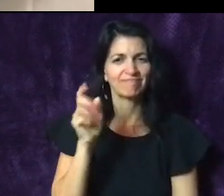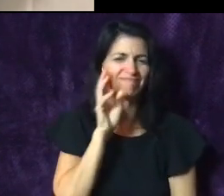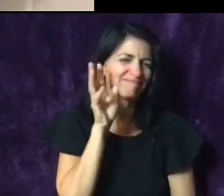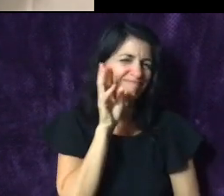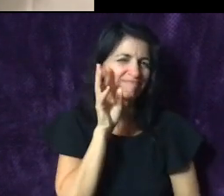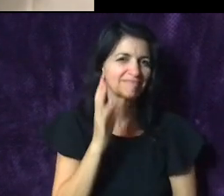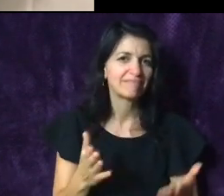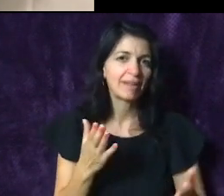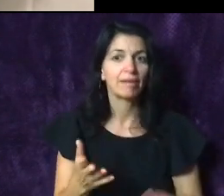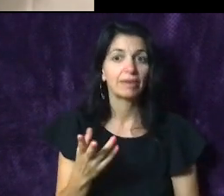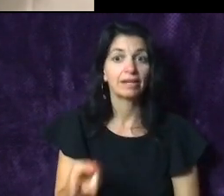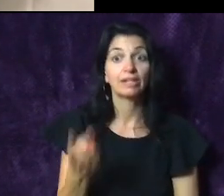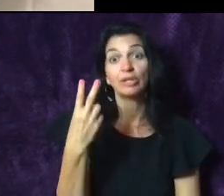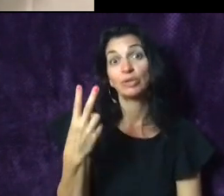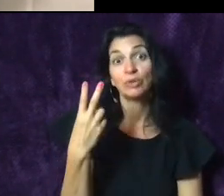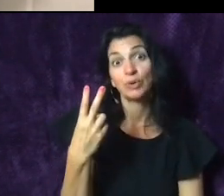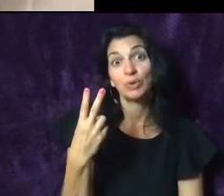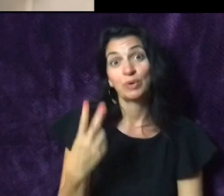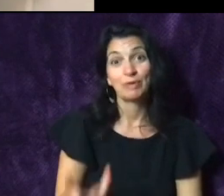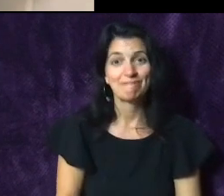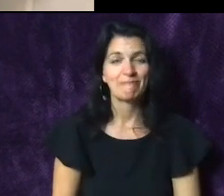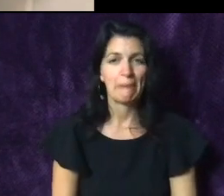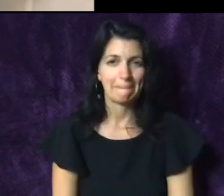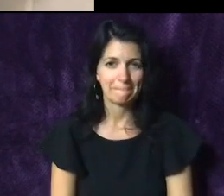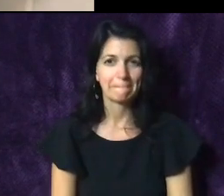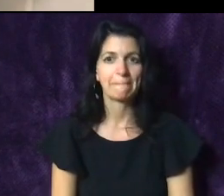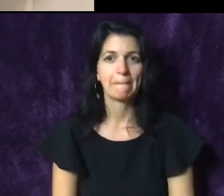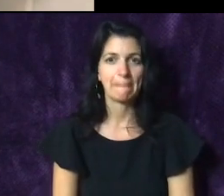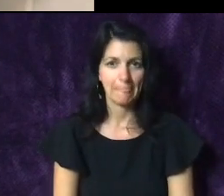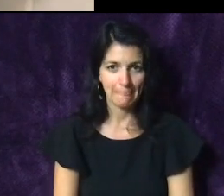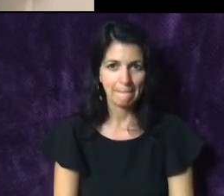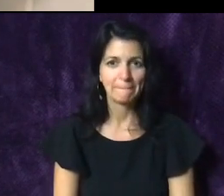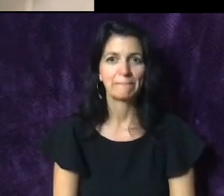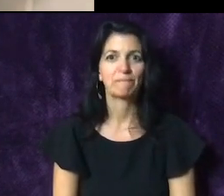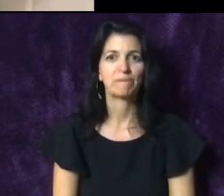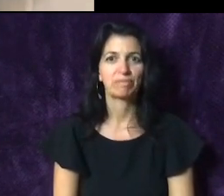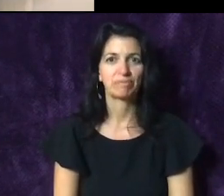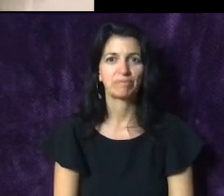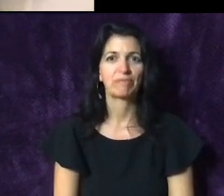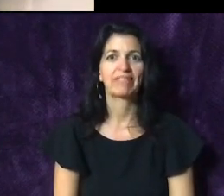2 dark ones right here. Awesome.